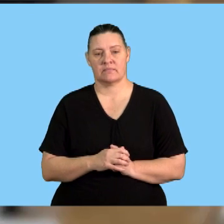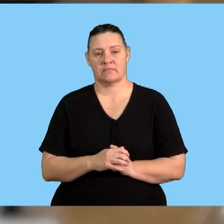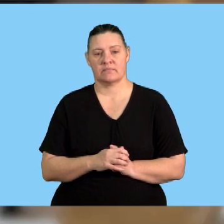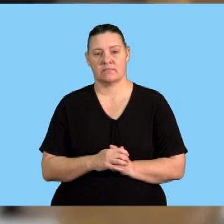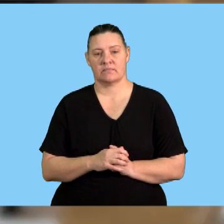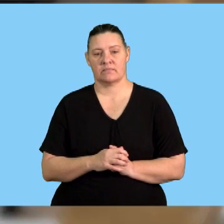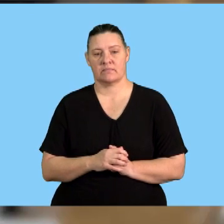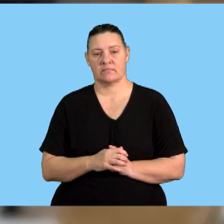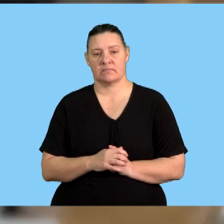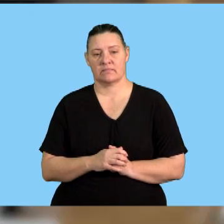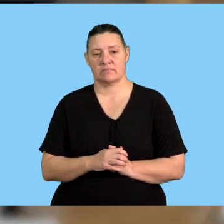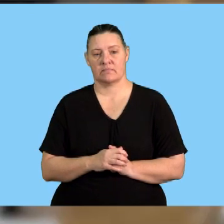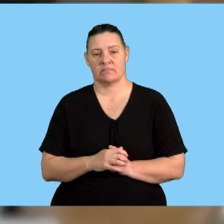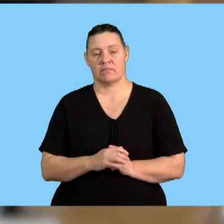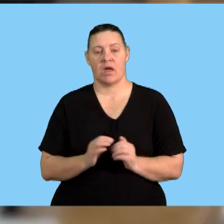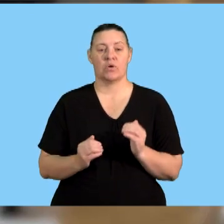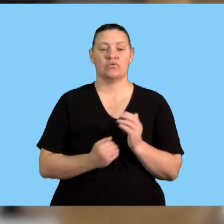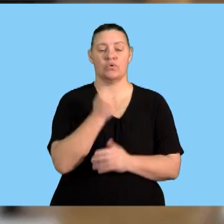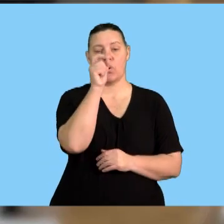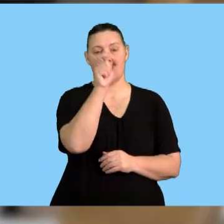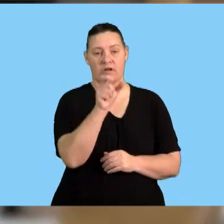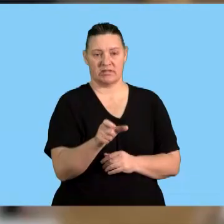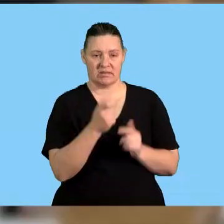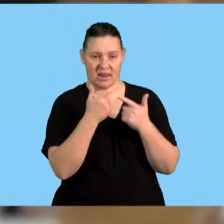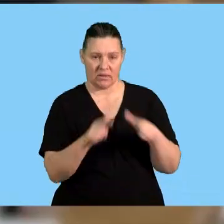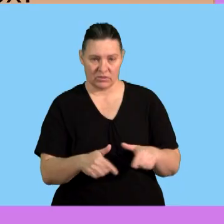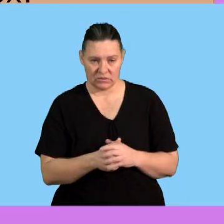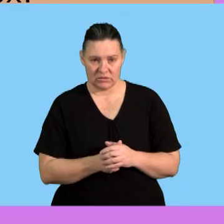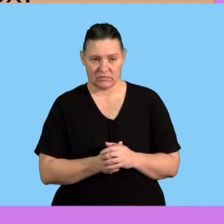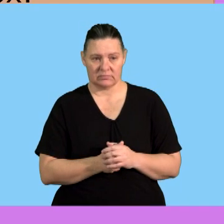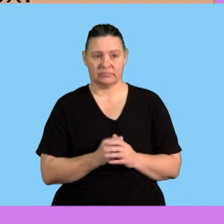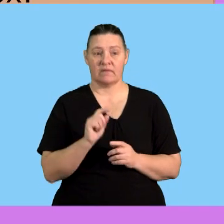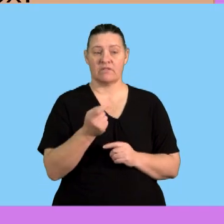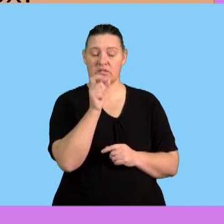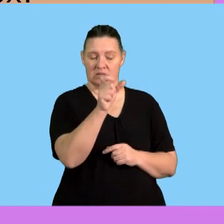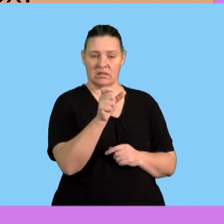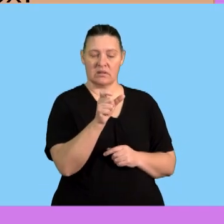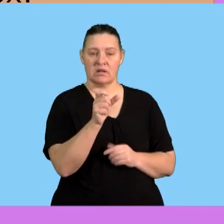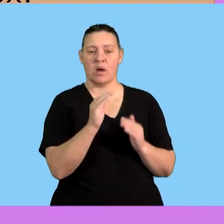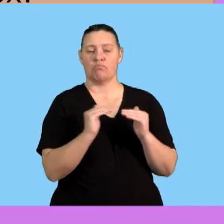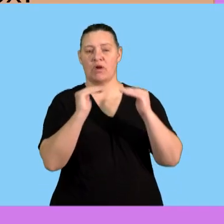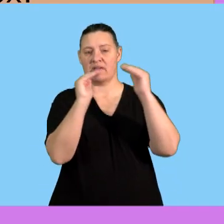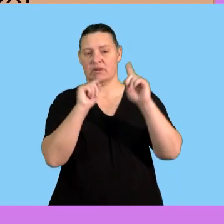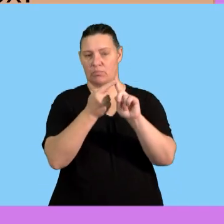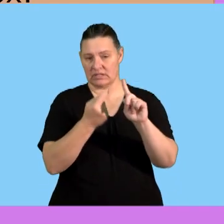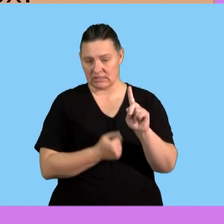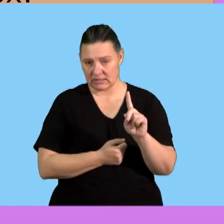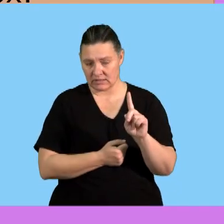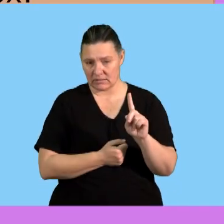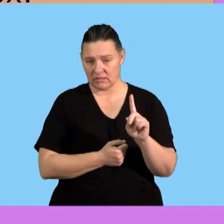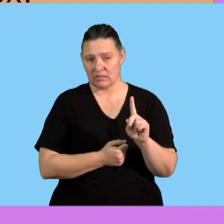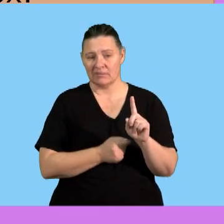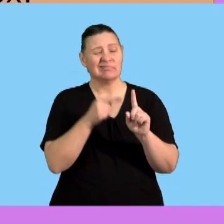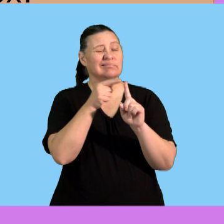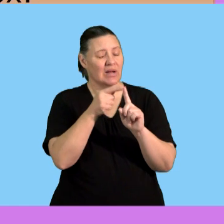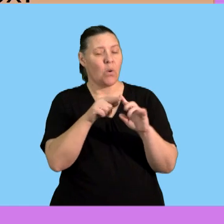Let's look at the new words and language. The first word, break-even point. Now, it is a